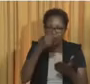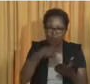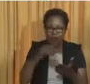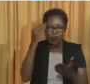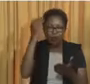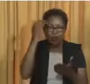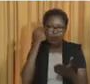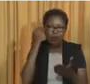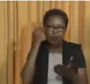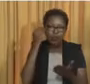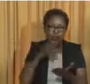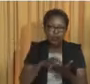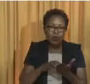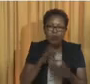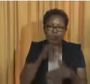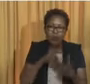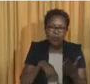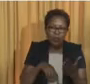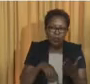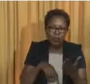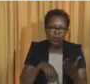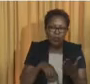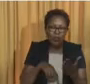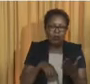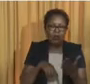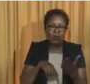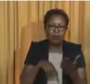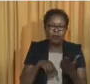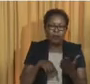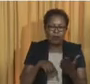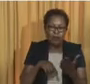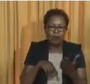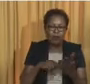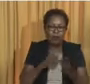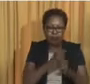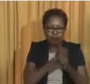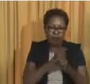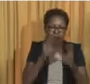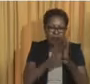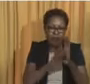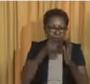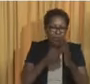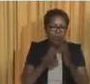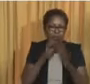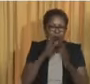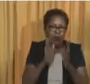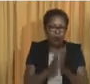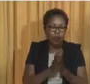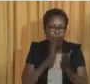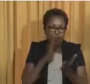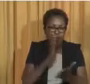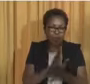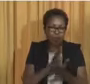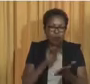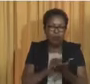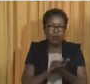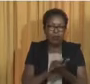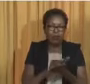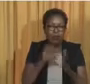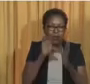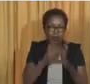to have been fidelity to our Constitution. This is informed by the reality that the Constitution, to a large extent,